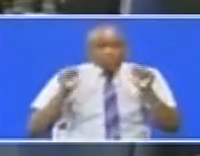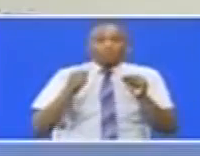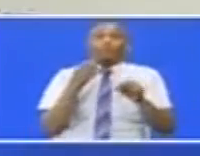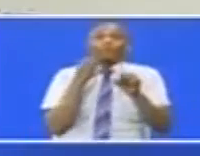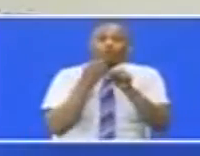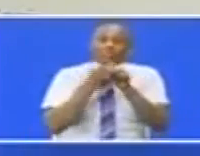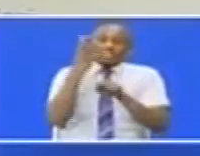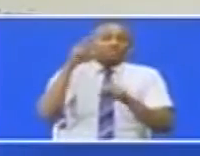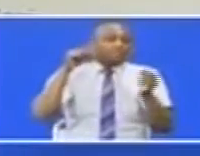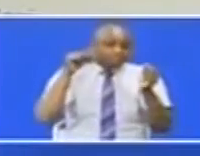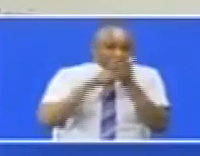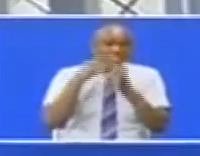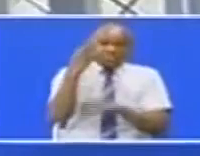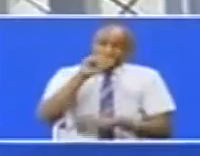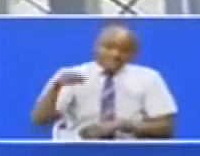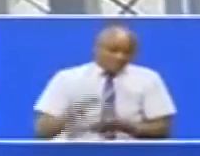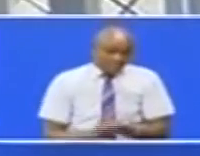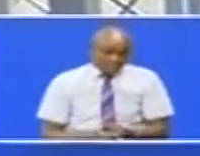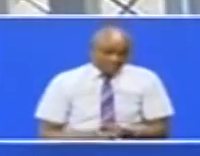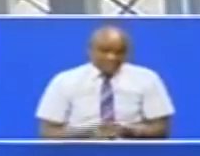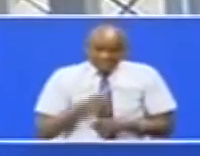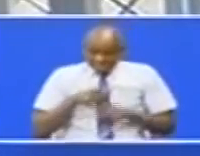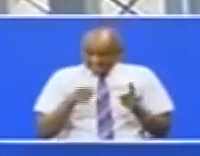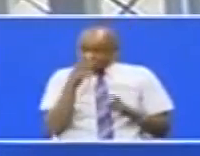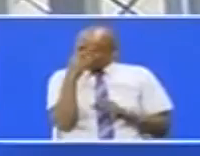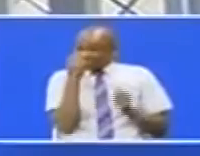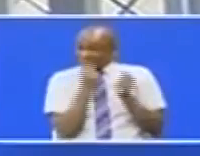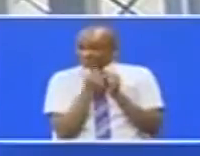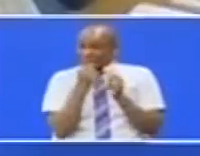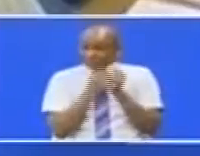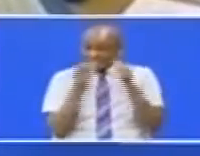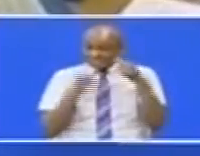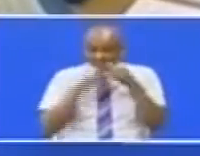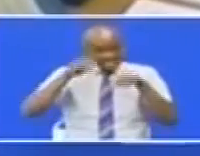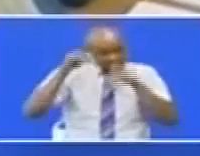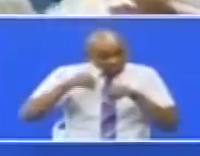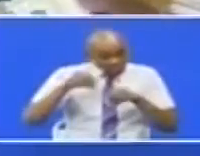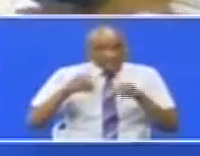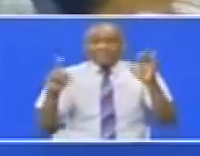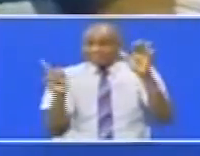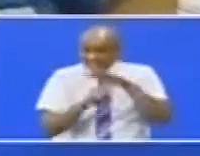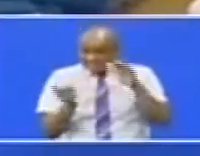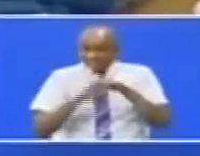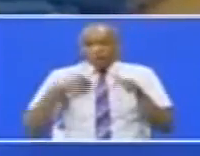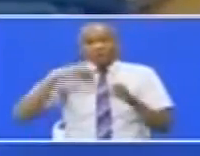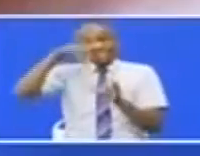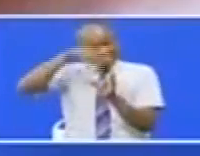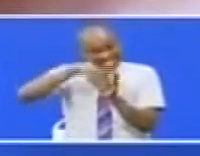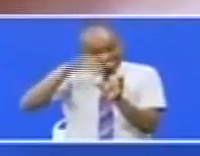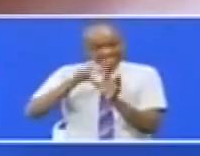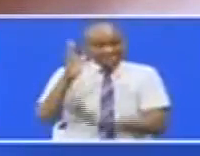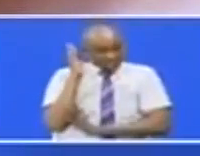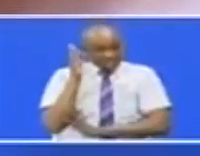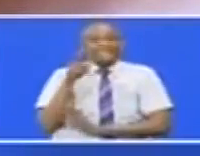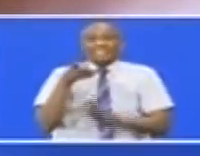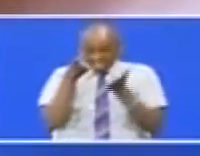14.3 million. But going into the 2017 general election, even the Ministry of Interior is